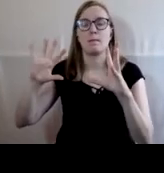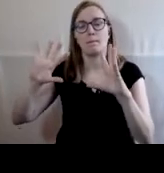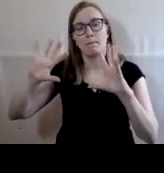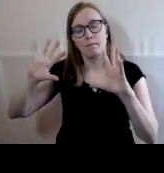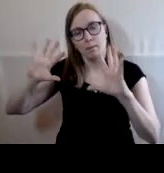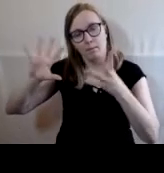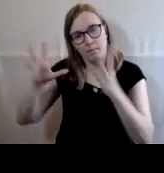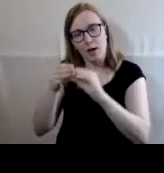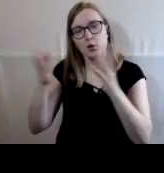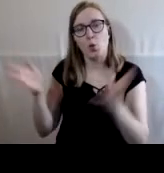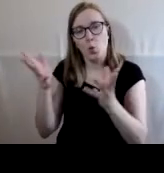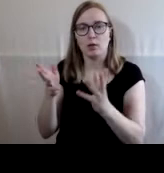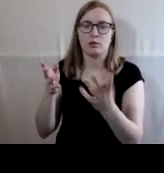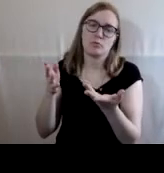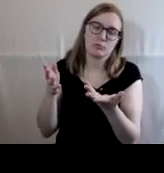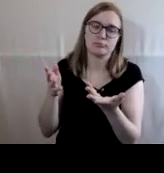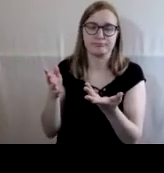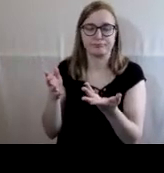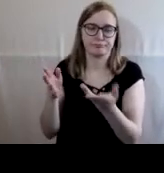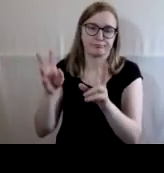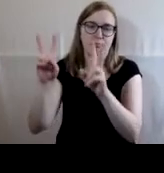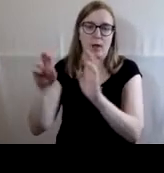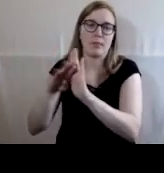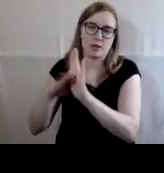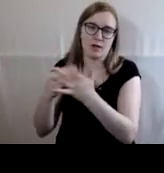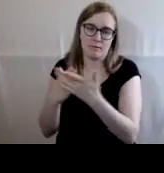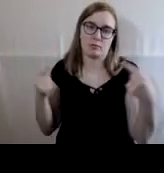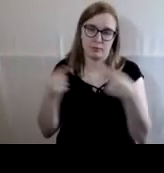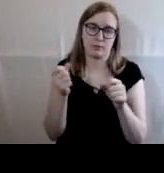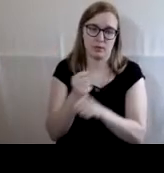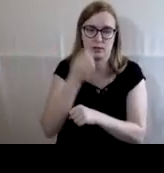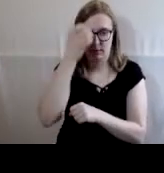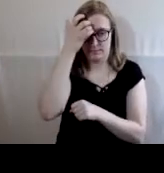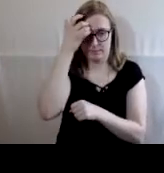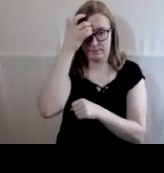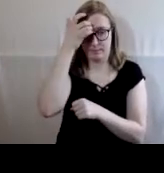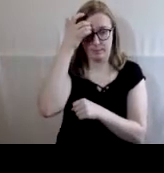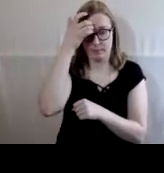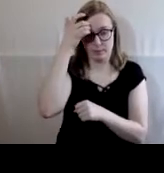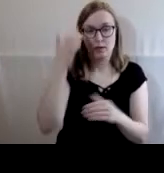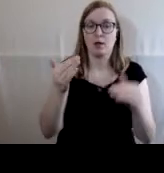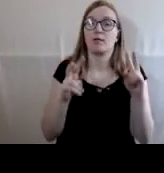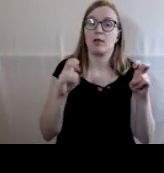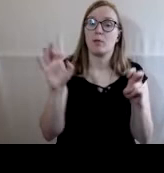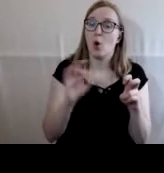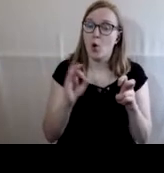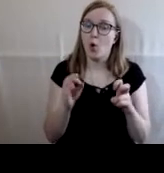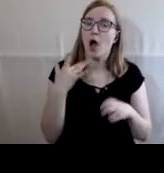Flexibility might be another. Is it designed for a specific learner group? Have we